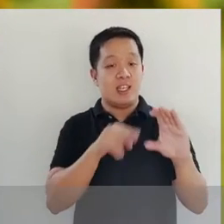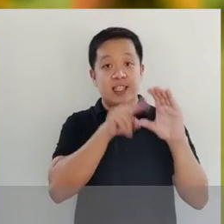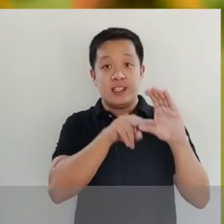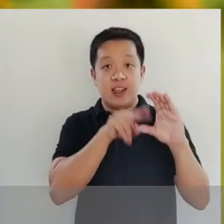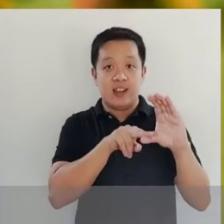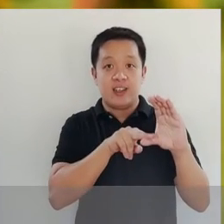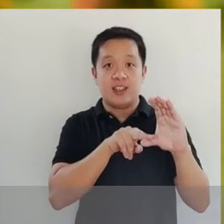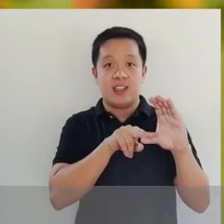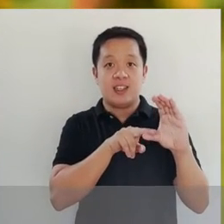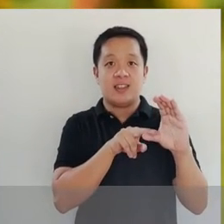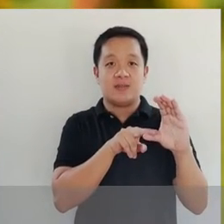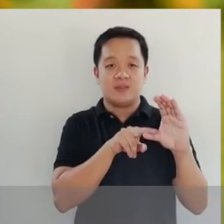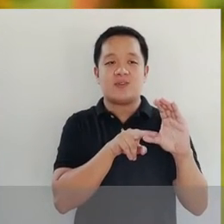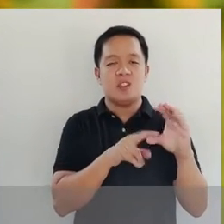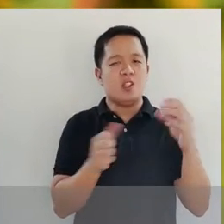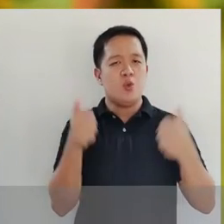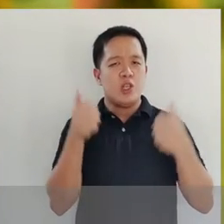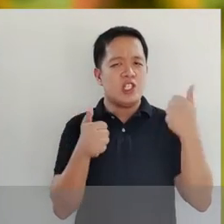Chair,